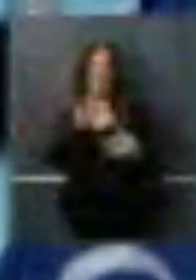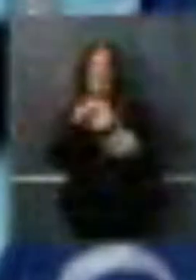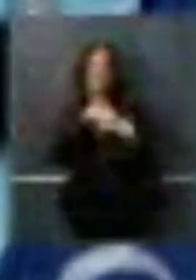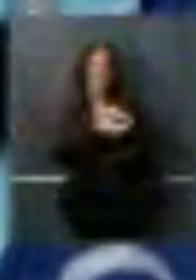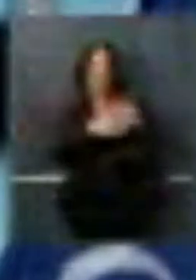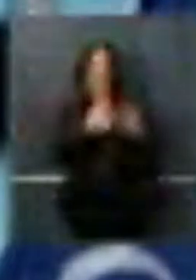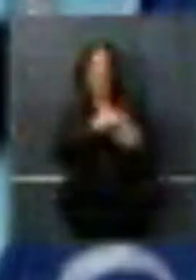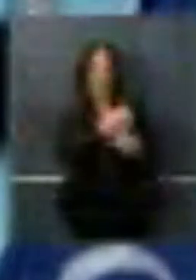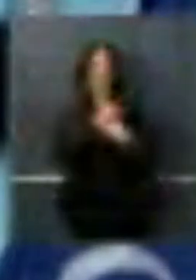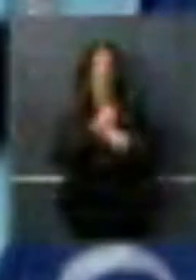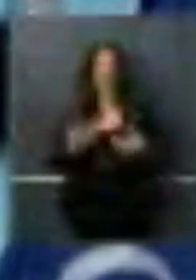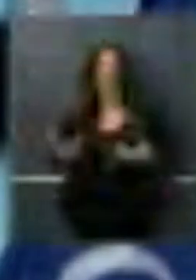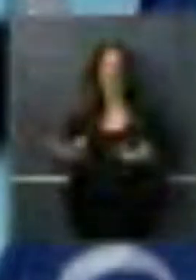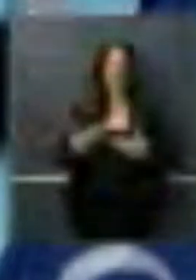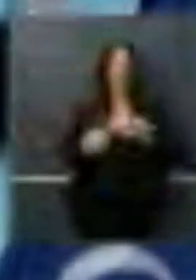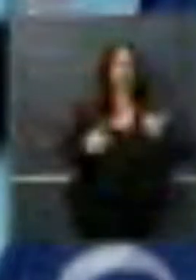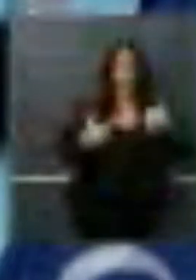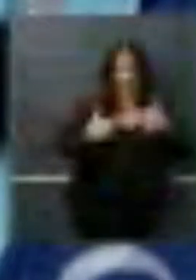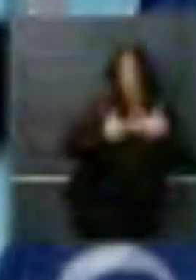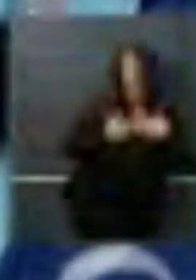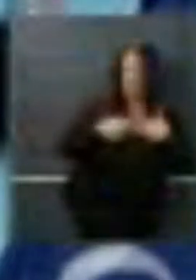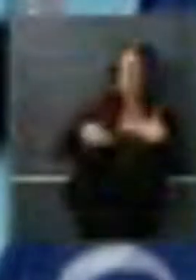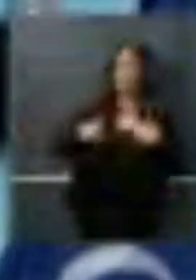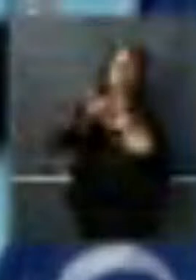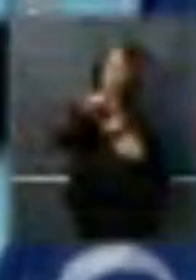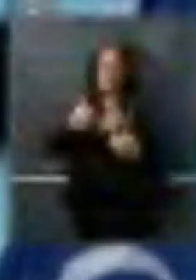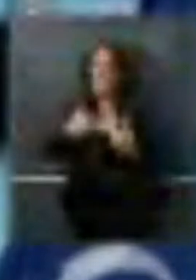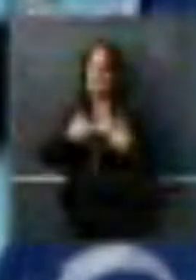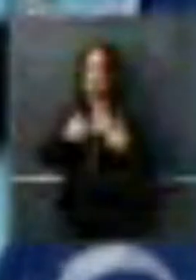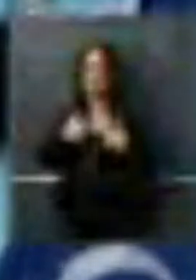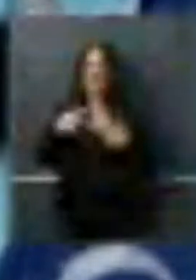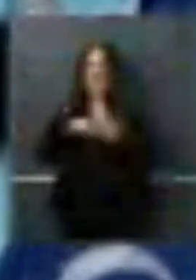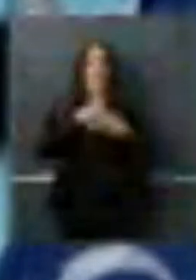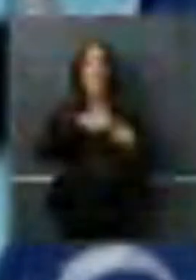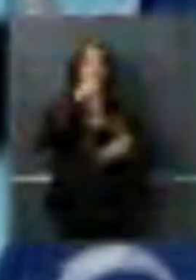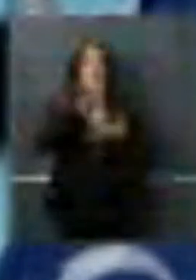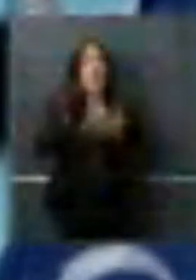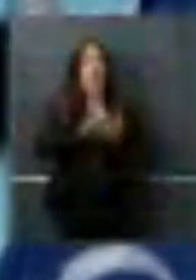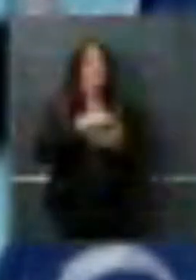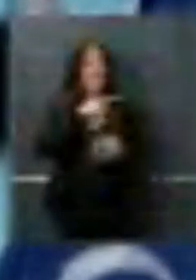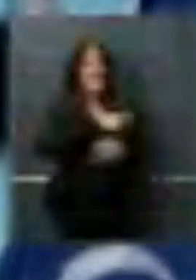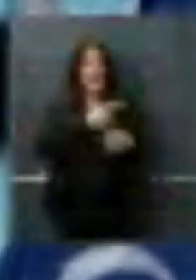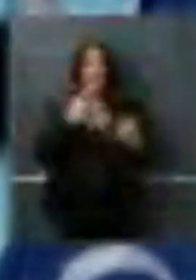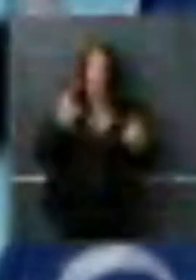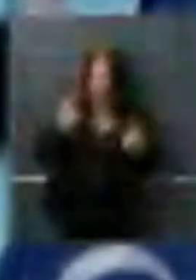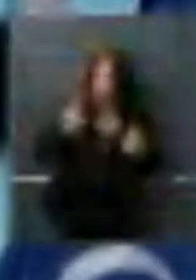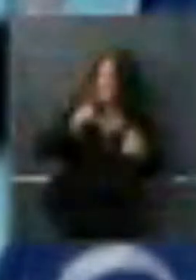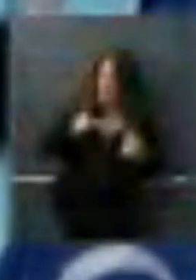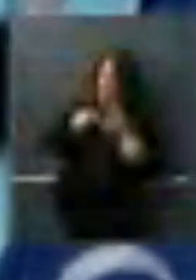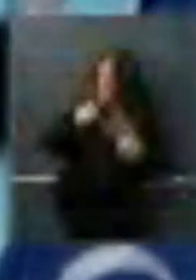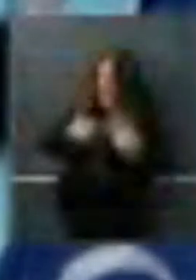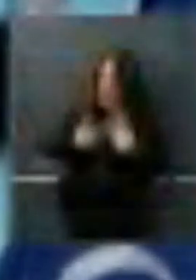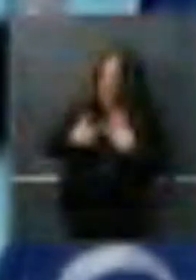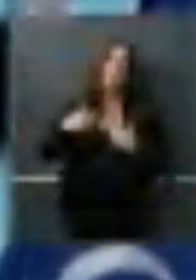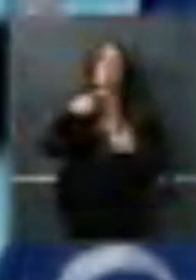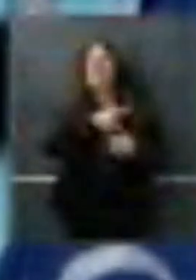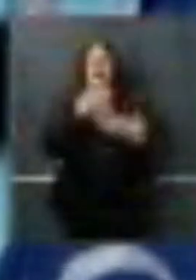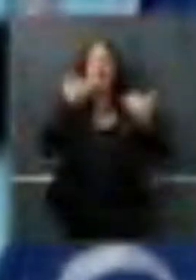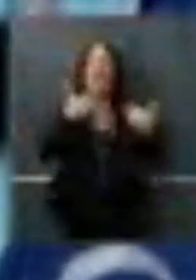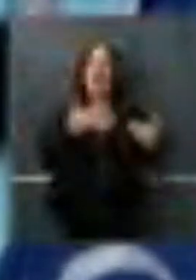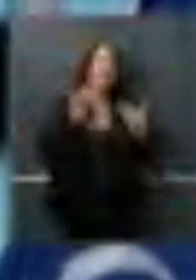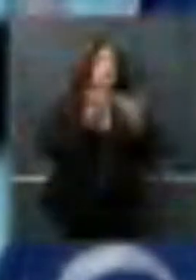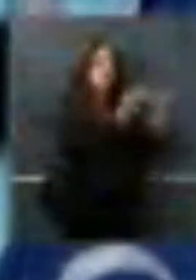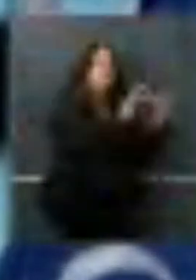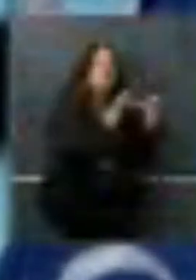and raising the money to procure over 70,000 tablets and Chromebooks and computers to help kids plug something